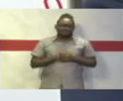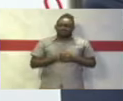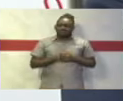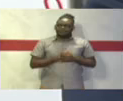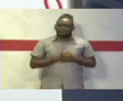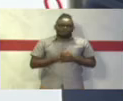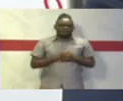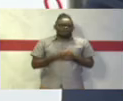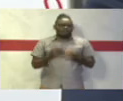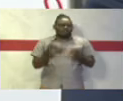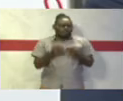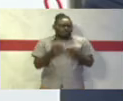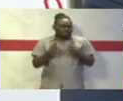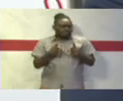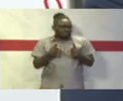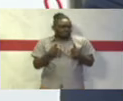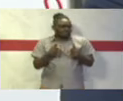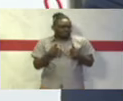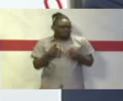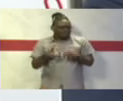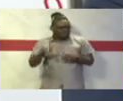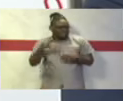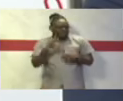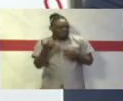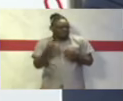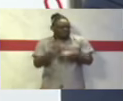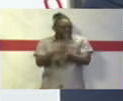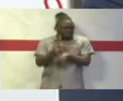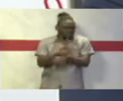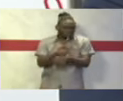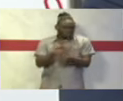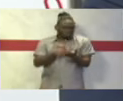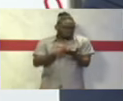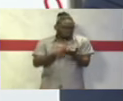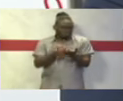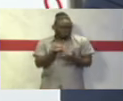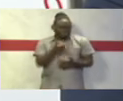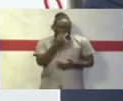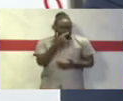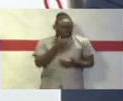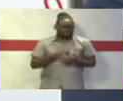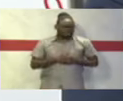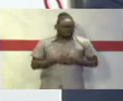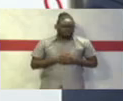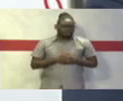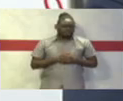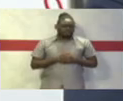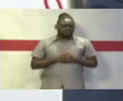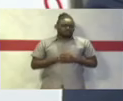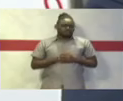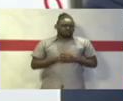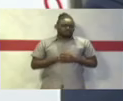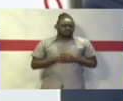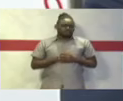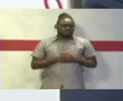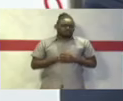We've also included another tier of intervention beyond the